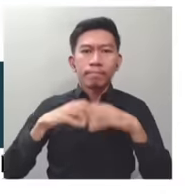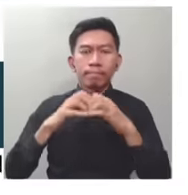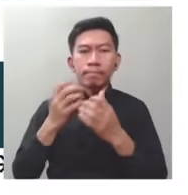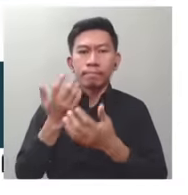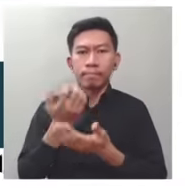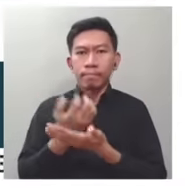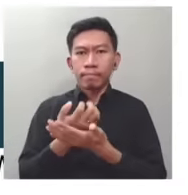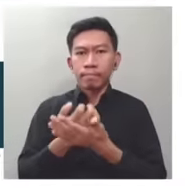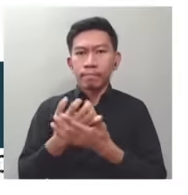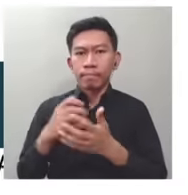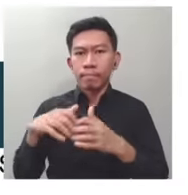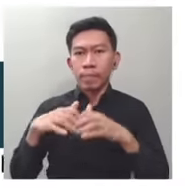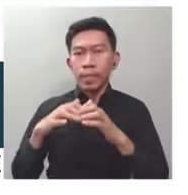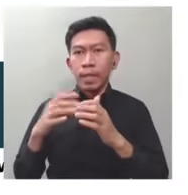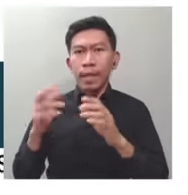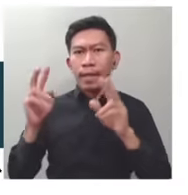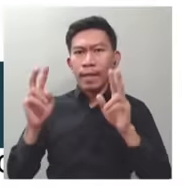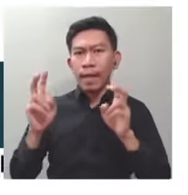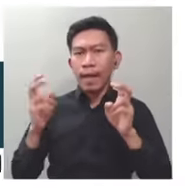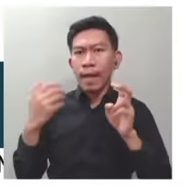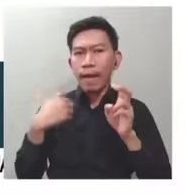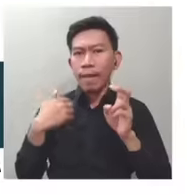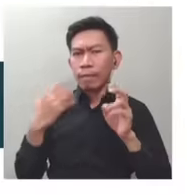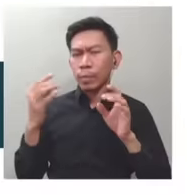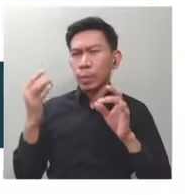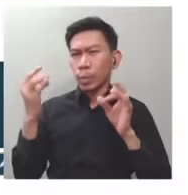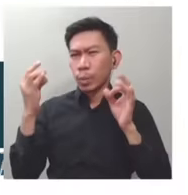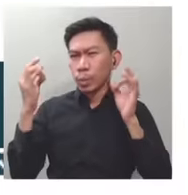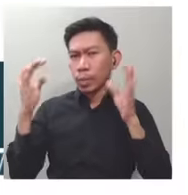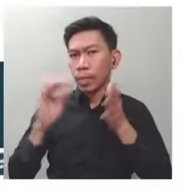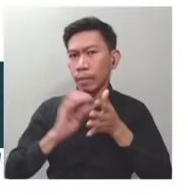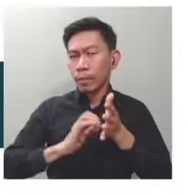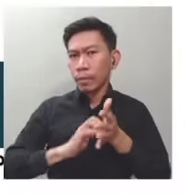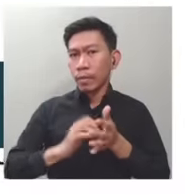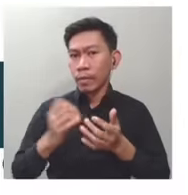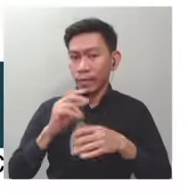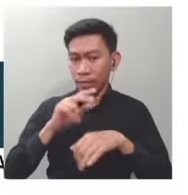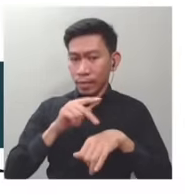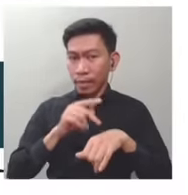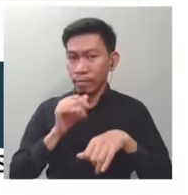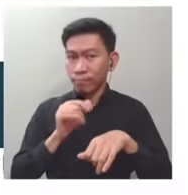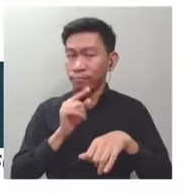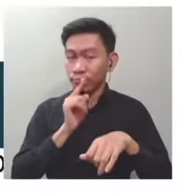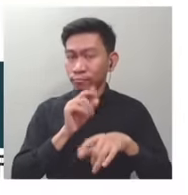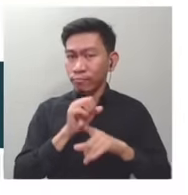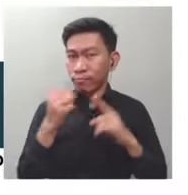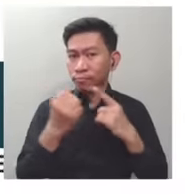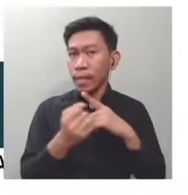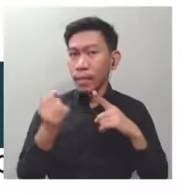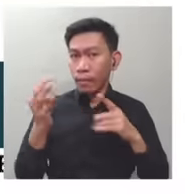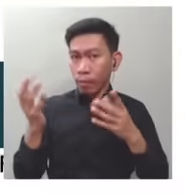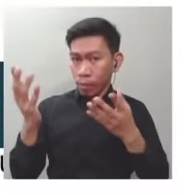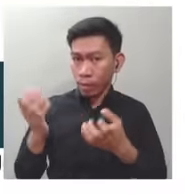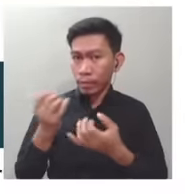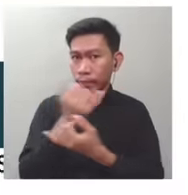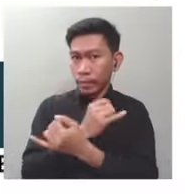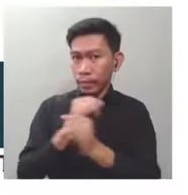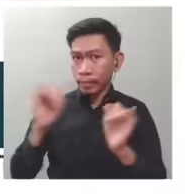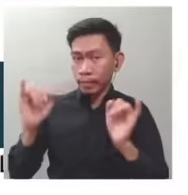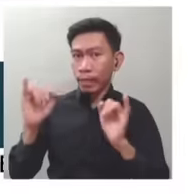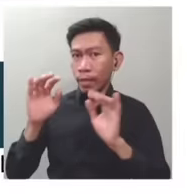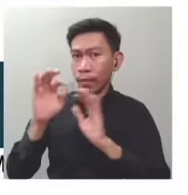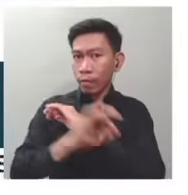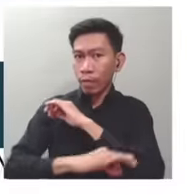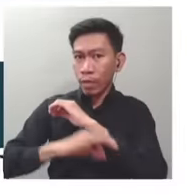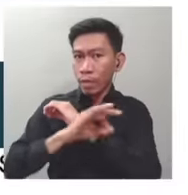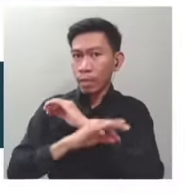what we call de-risking or decoupling, especially in the case of the Philippines. If you really want to assert an independent foreign policy,